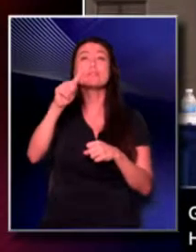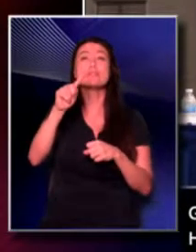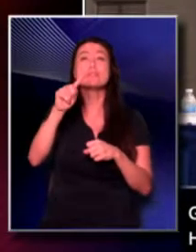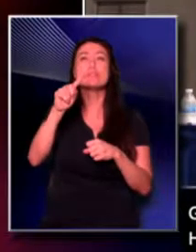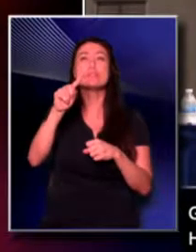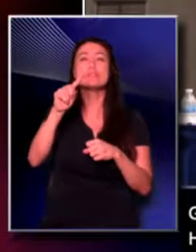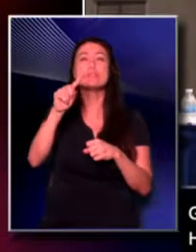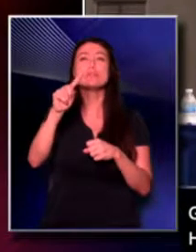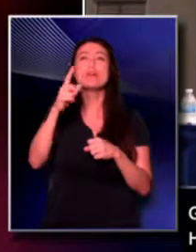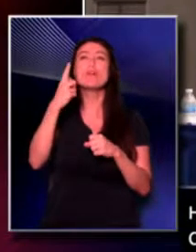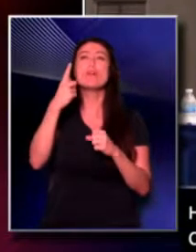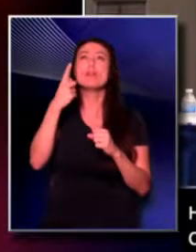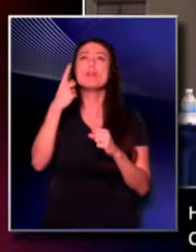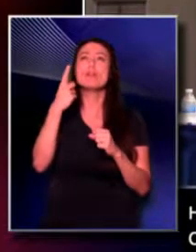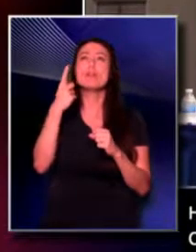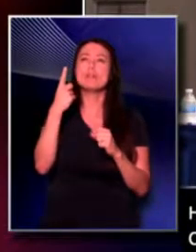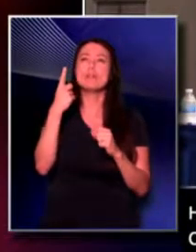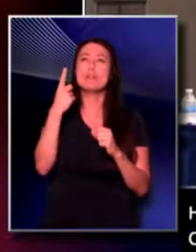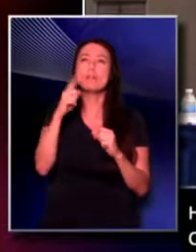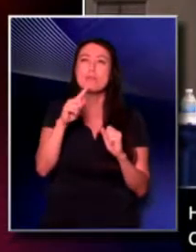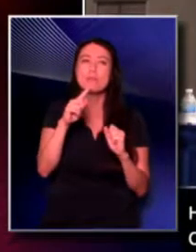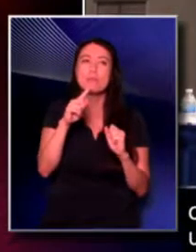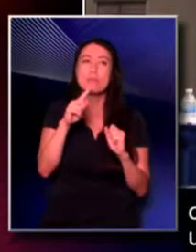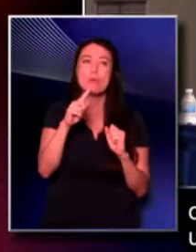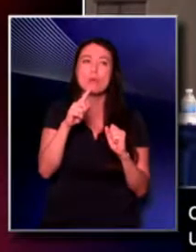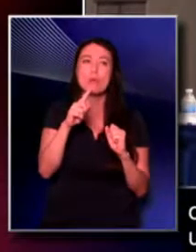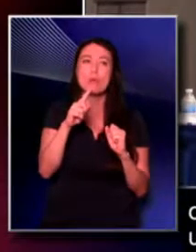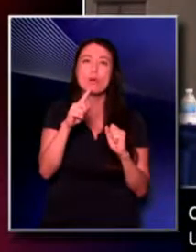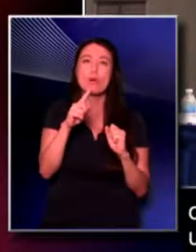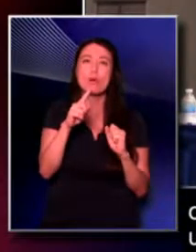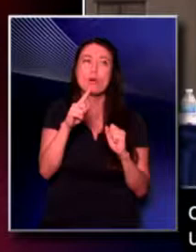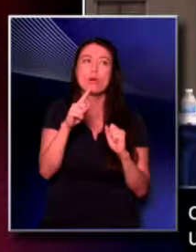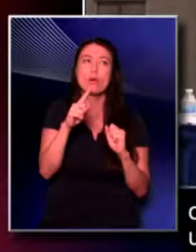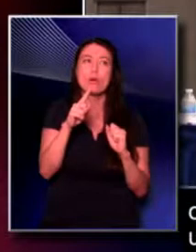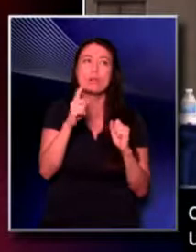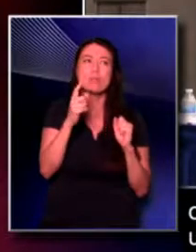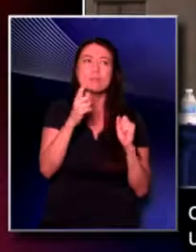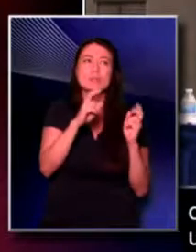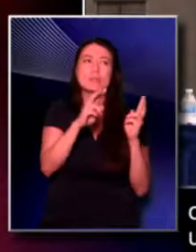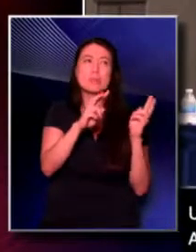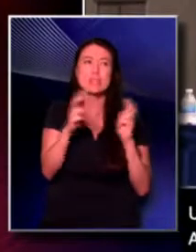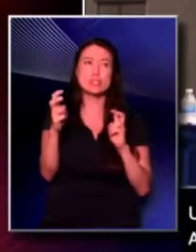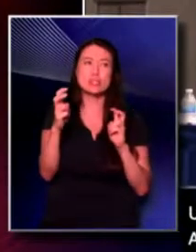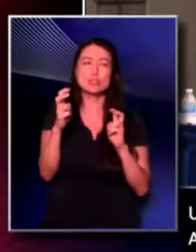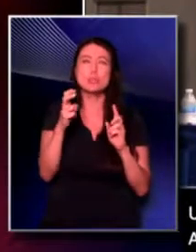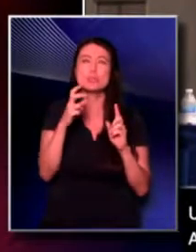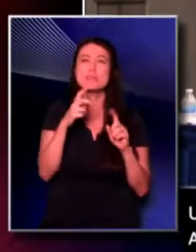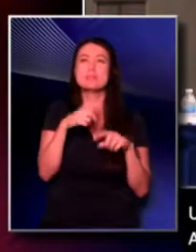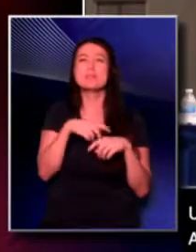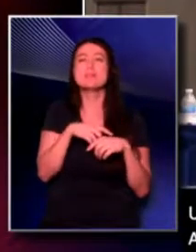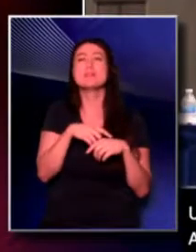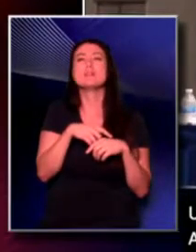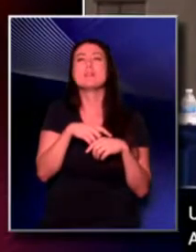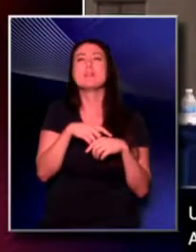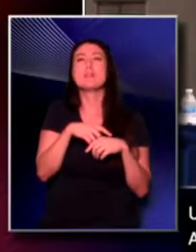plant issues. Henry Garcia used to talk about that at the meetings. And so